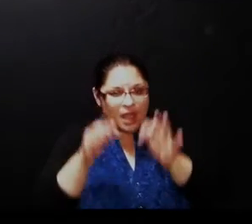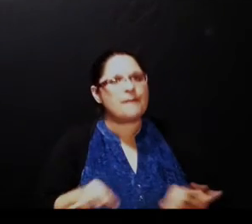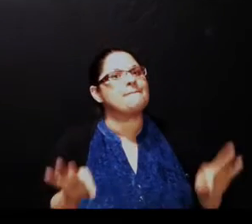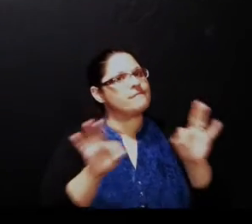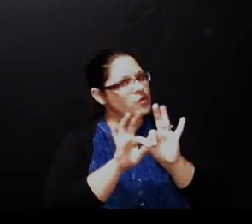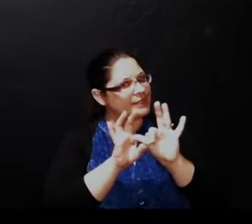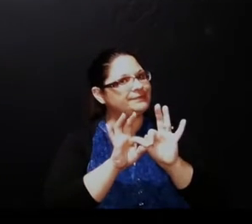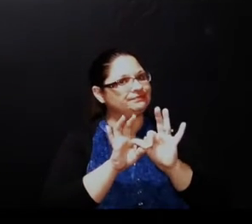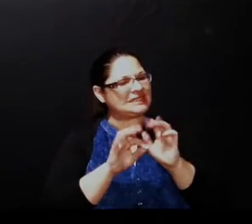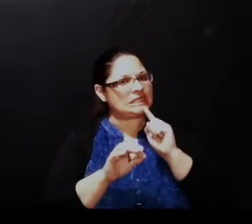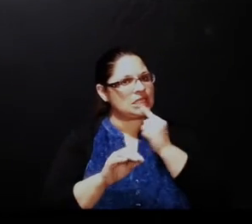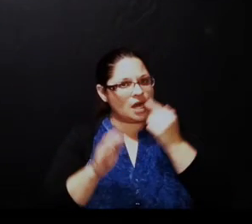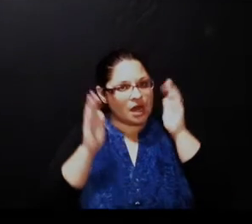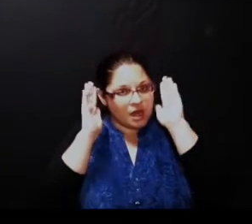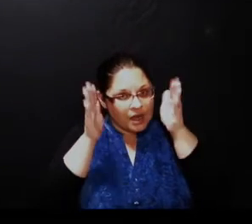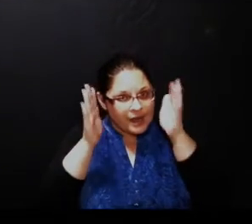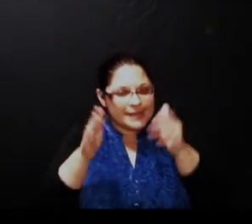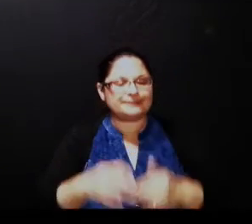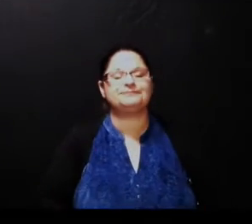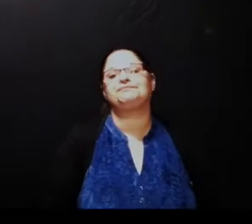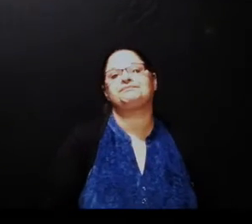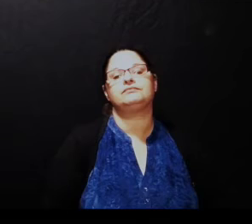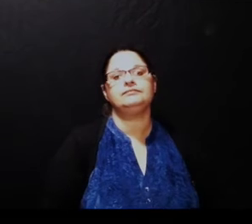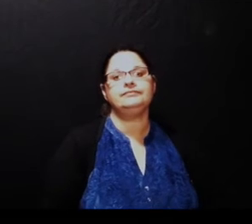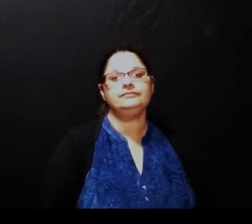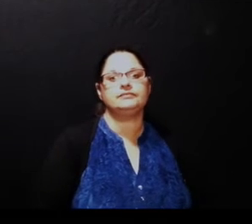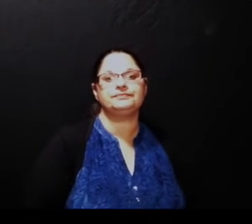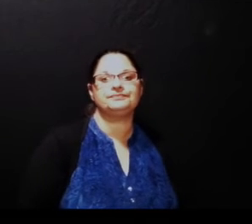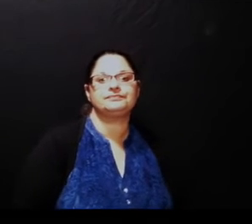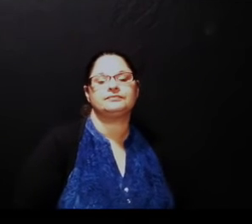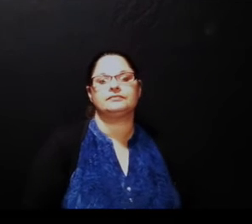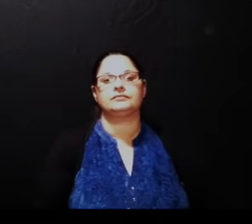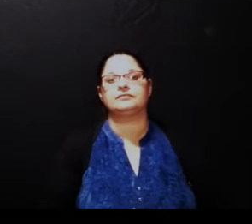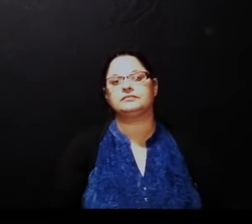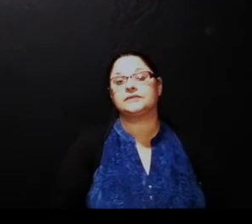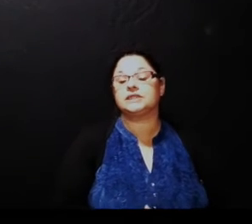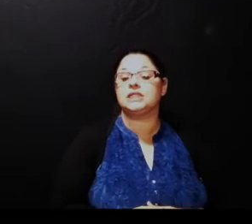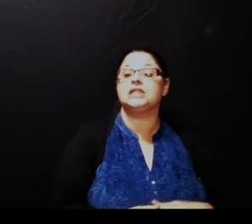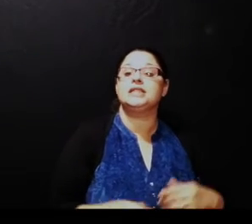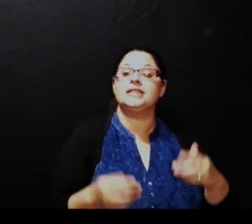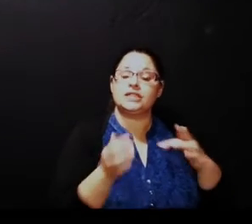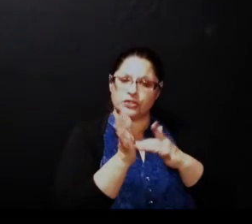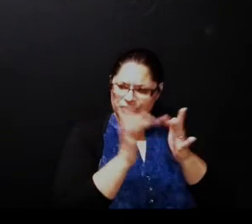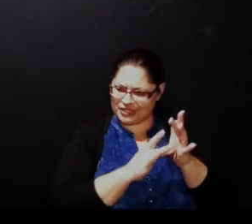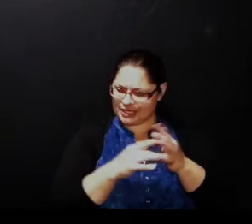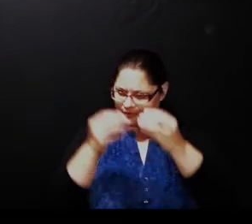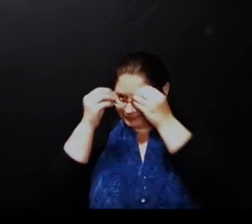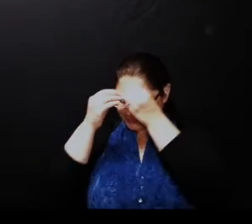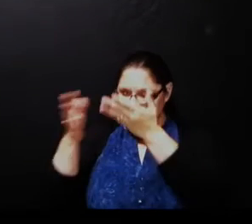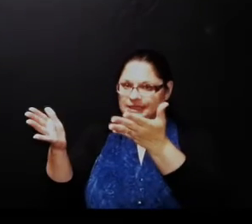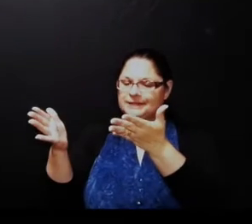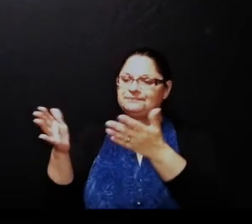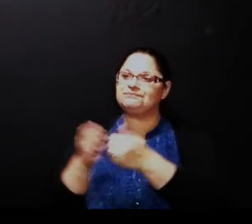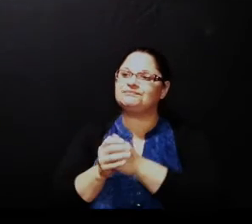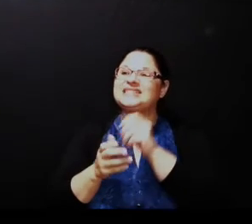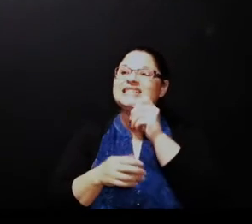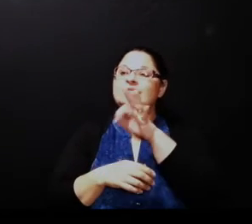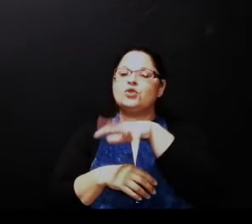to you, you better take note of it because it's a very important statement. He says, if you take a kernel of